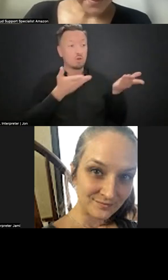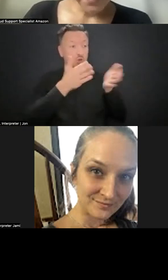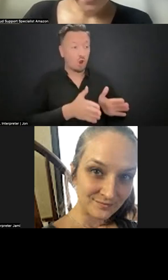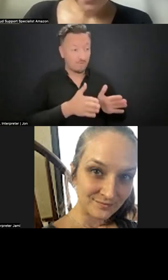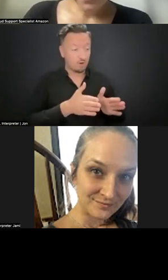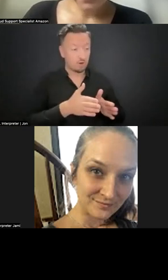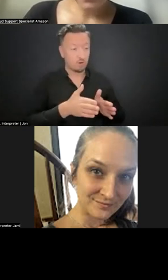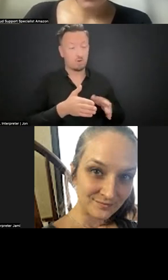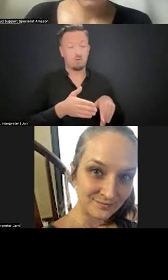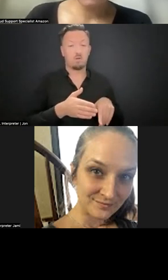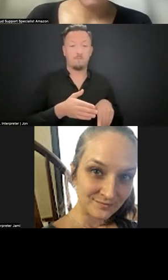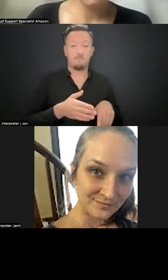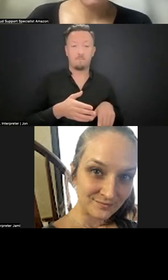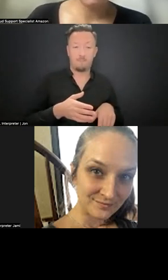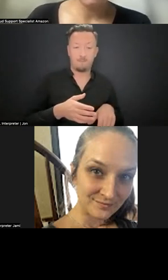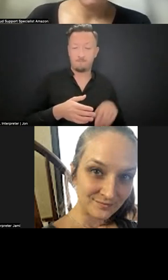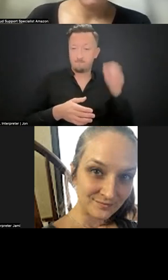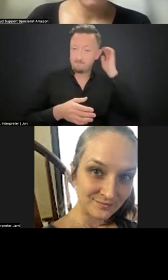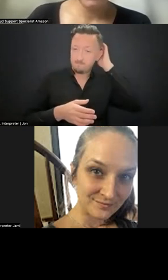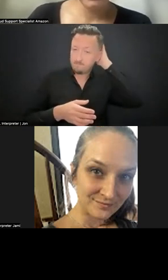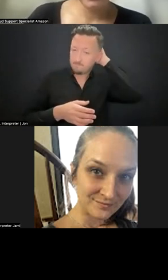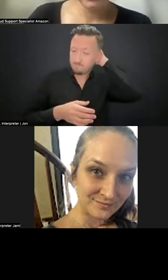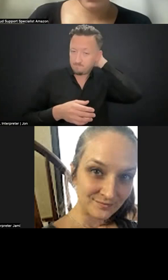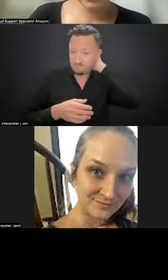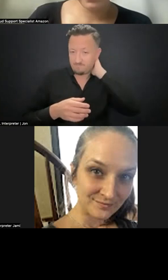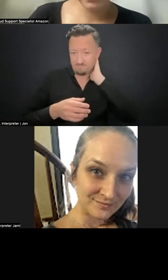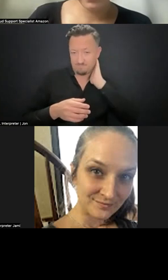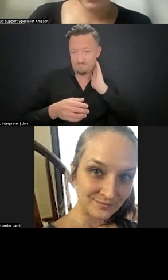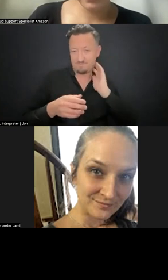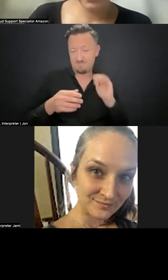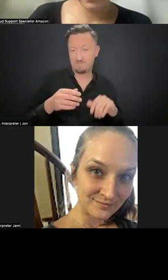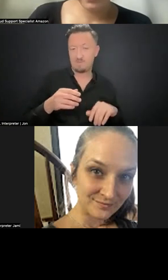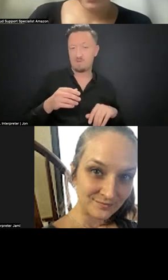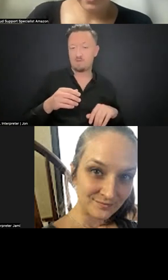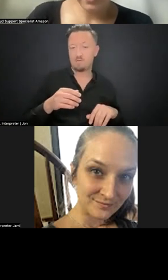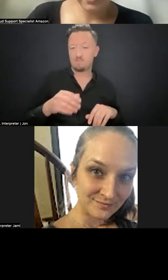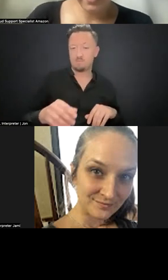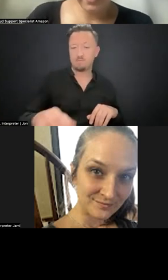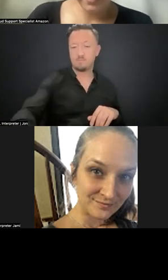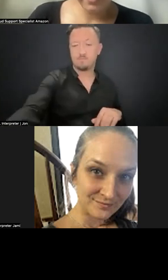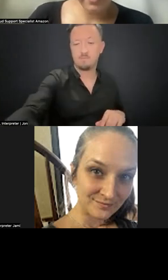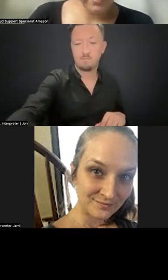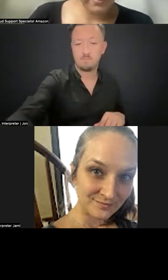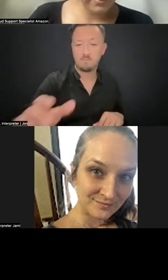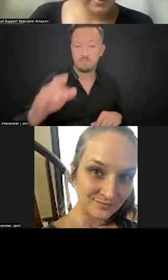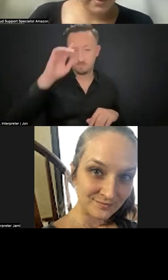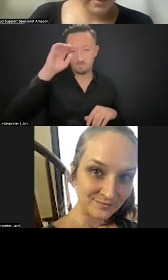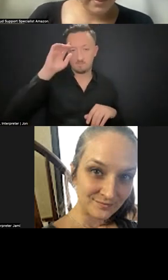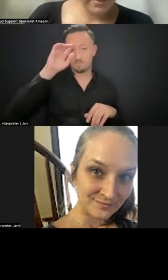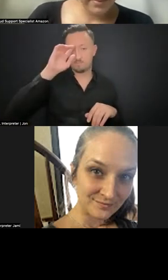And I'm kind of geek, love physical hardware. There are certain certs or anything like that down the road I can get